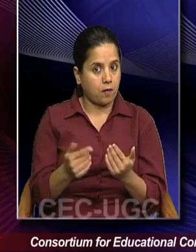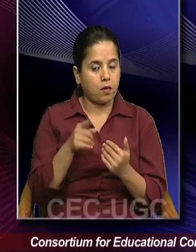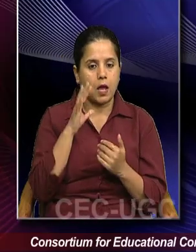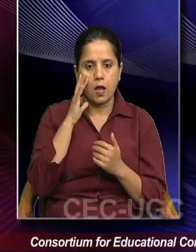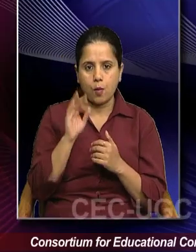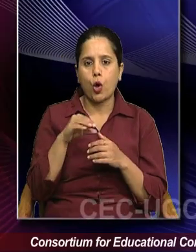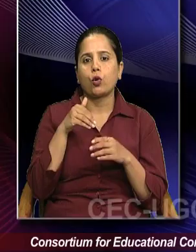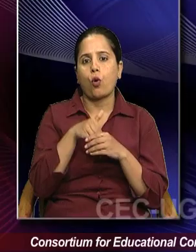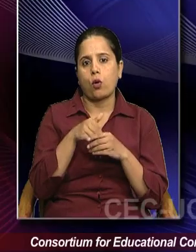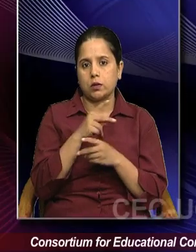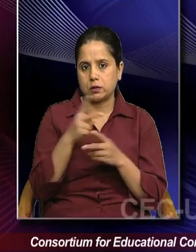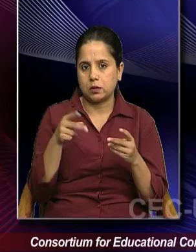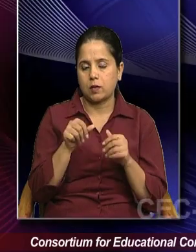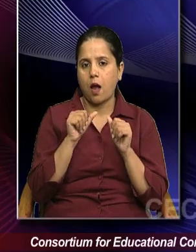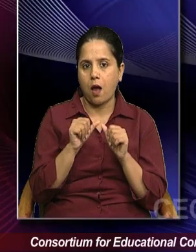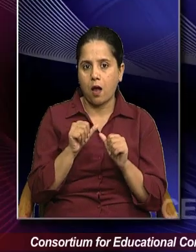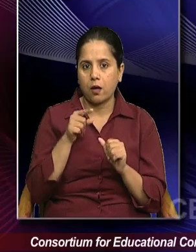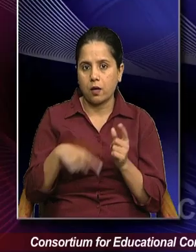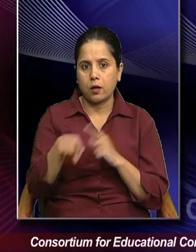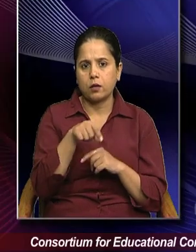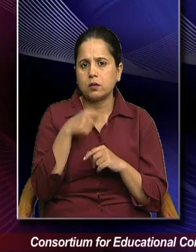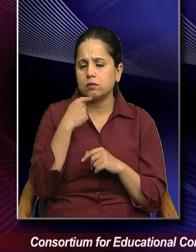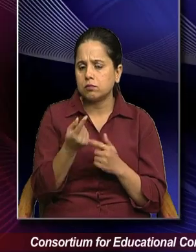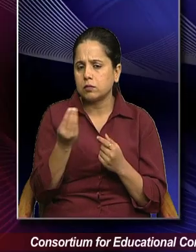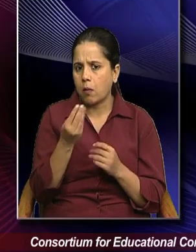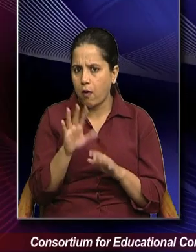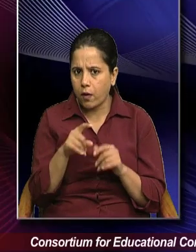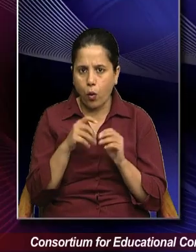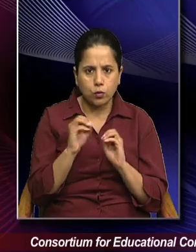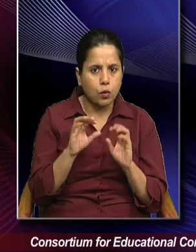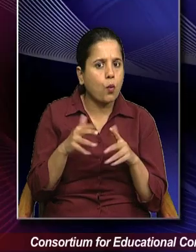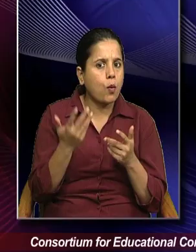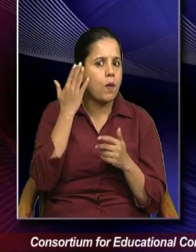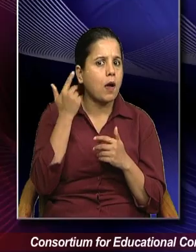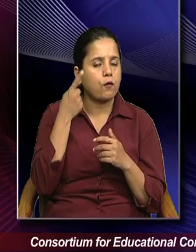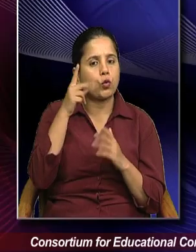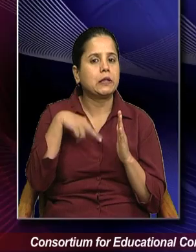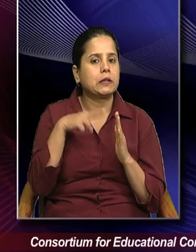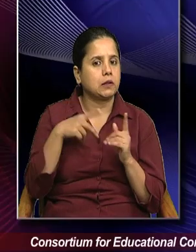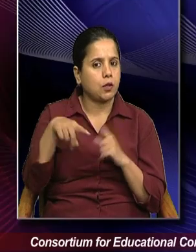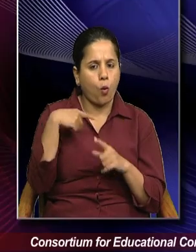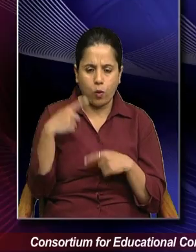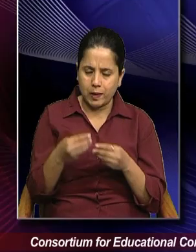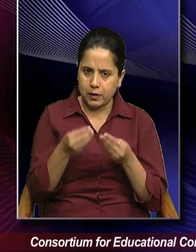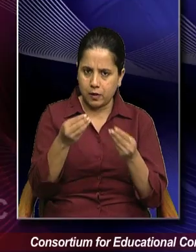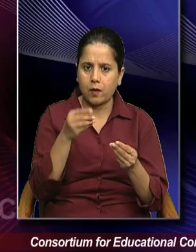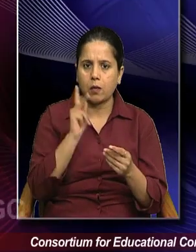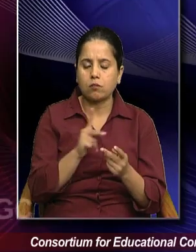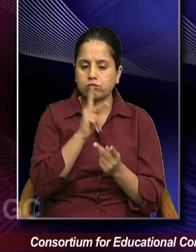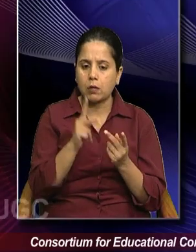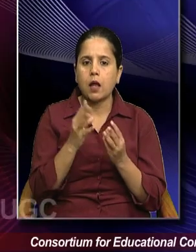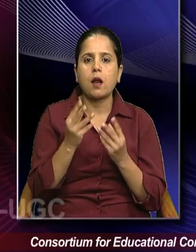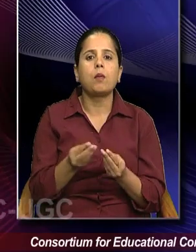essential context and answers the so what questions for the reader. Always give absolute